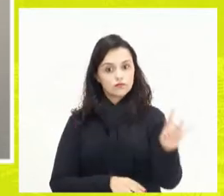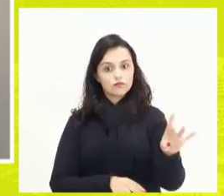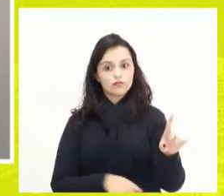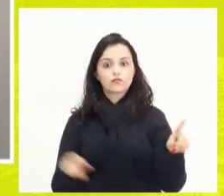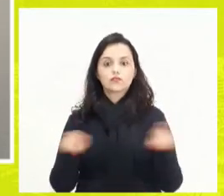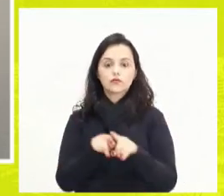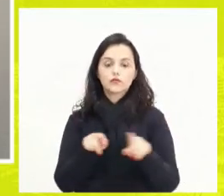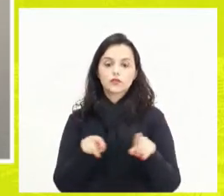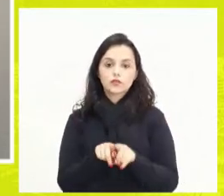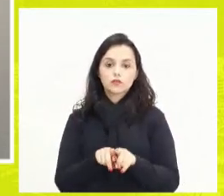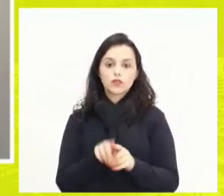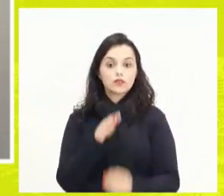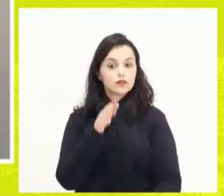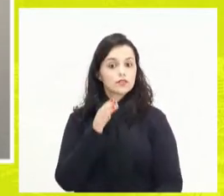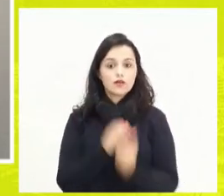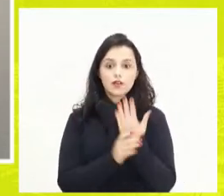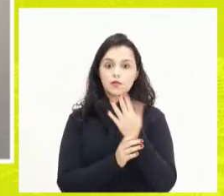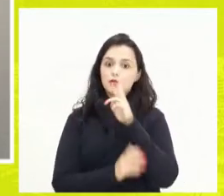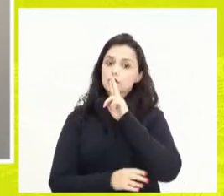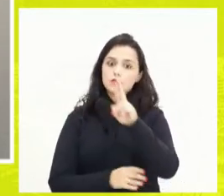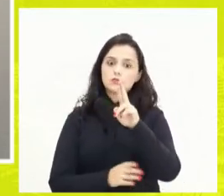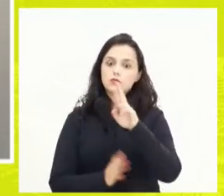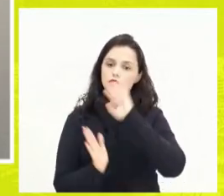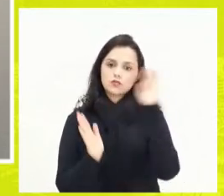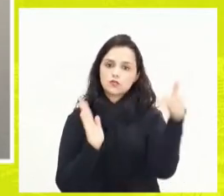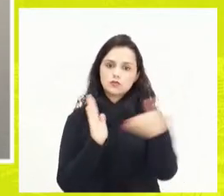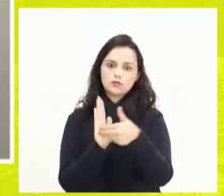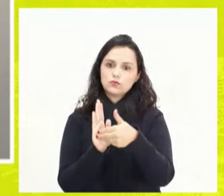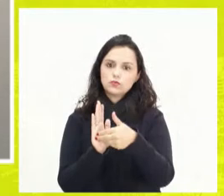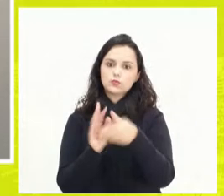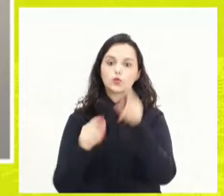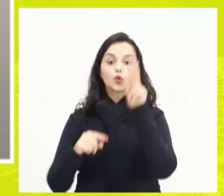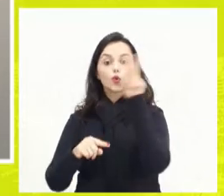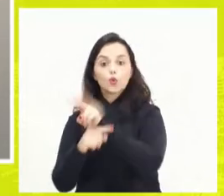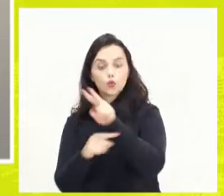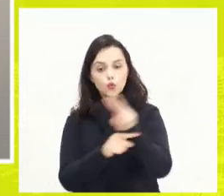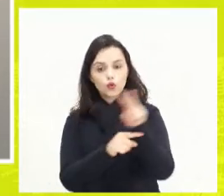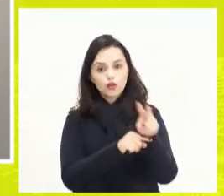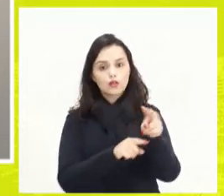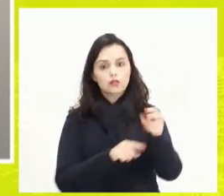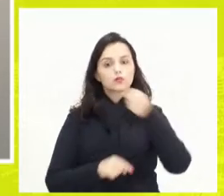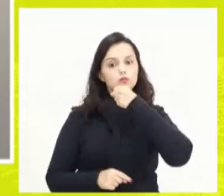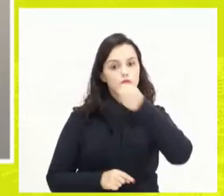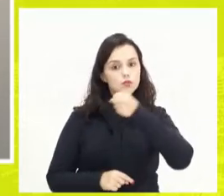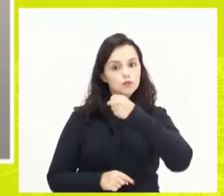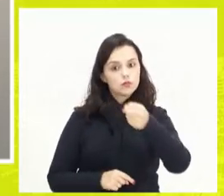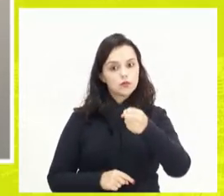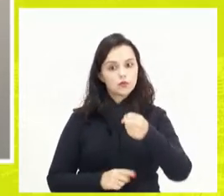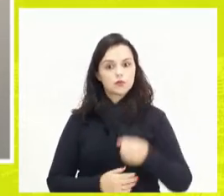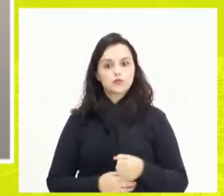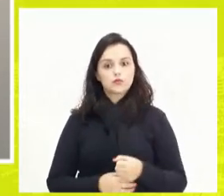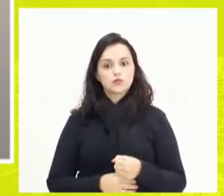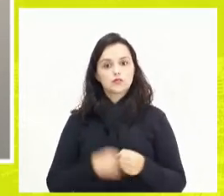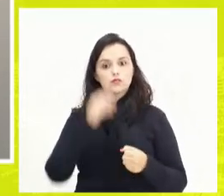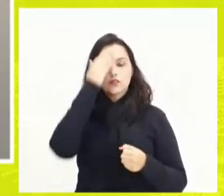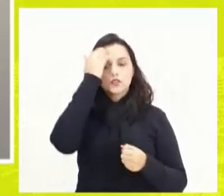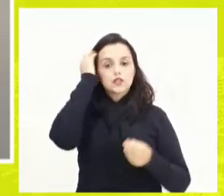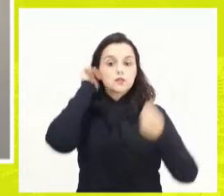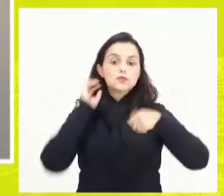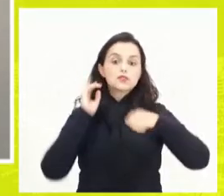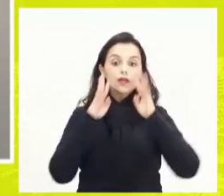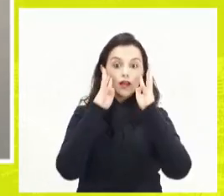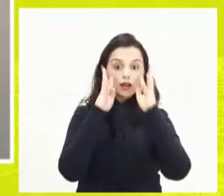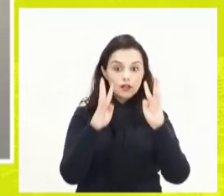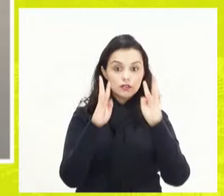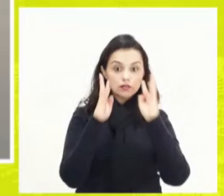same time we must create an answer that pretty much serves to everybody because the reporters need to